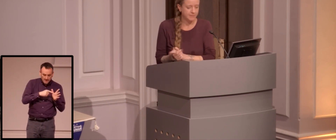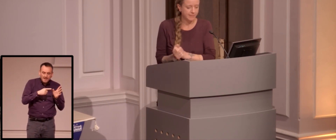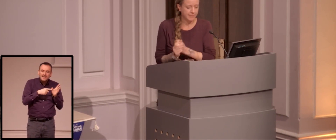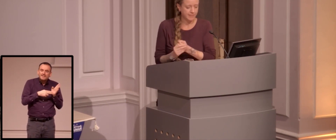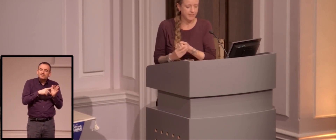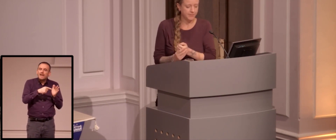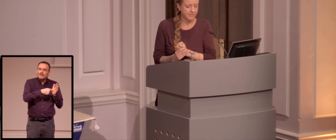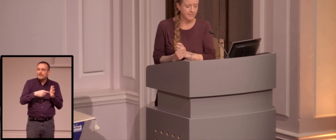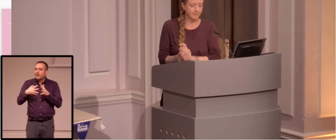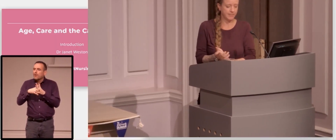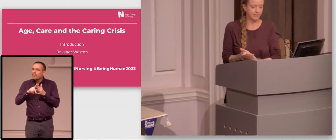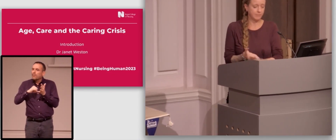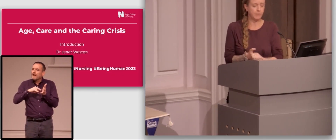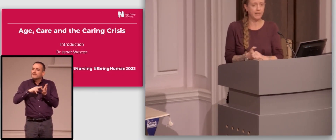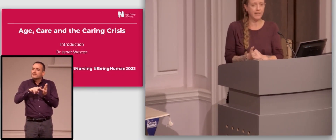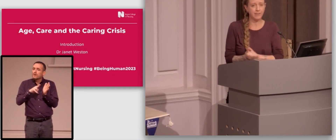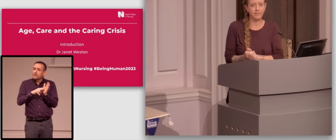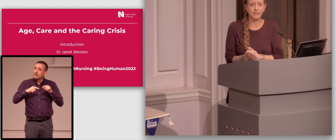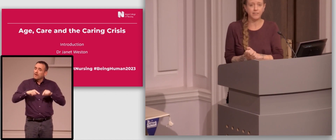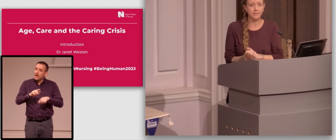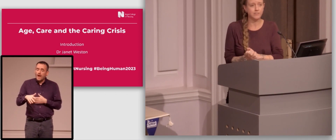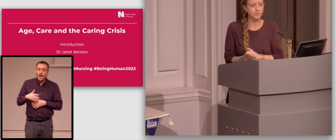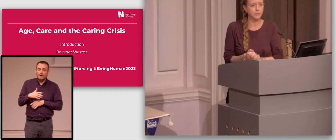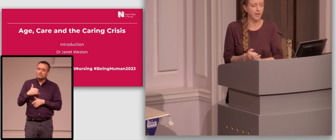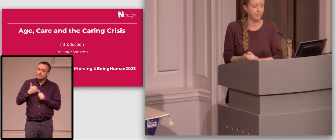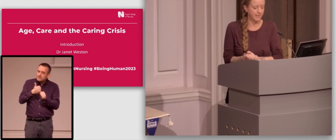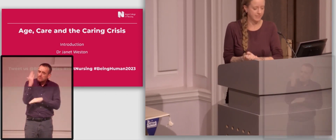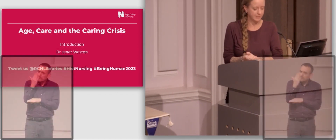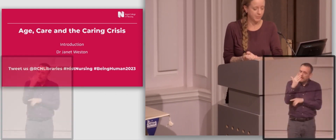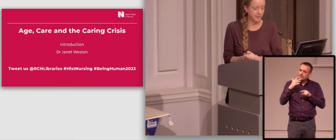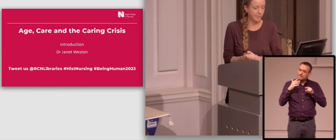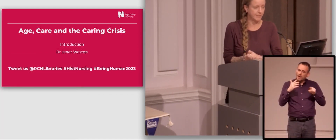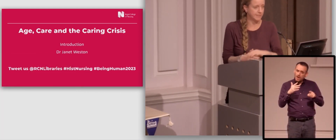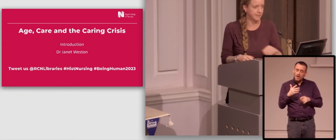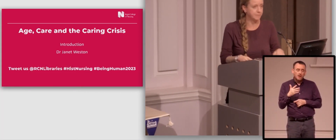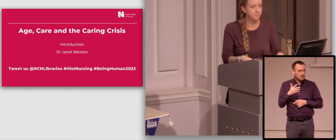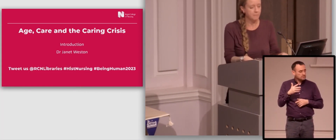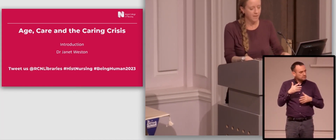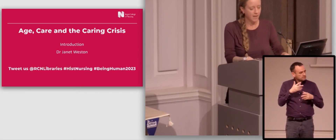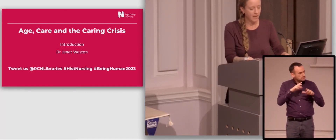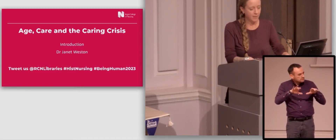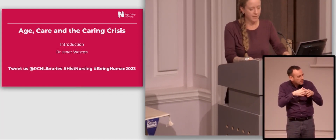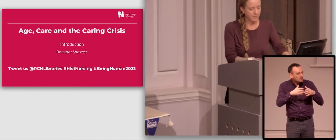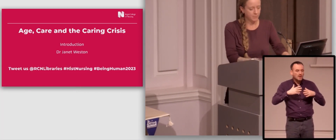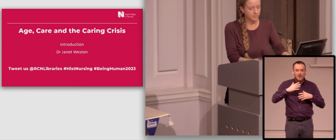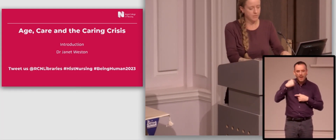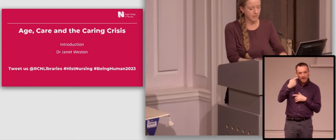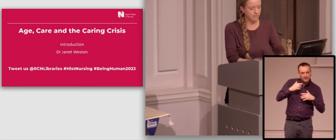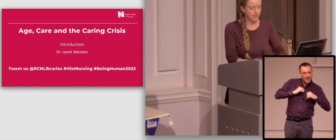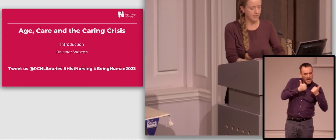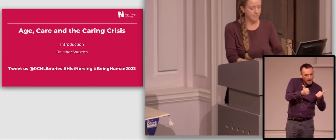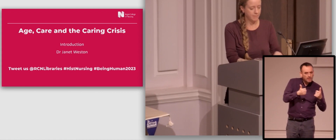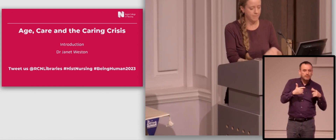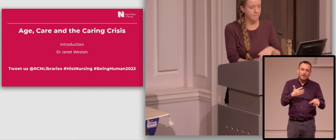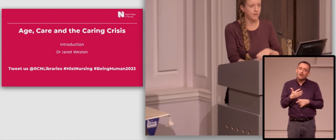Sue said, I'm the Director of the Centre for History and Public Health at the London School of Hygiene and Tropical Medicine. And I'm